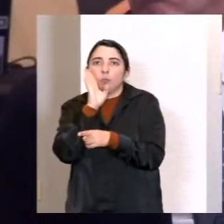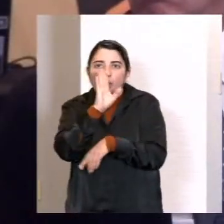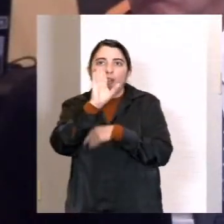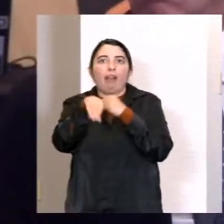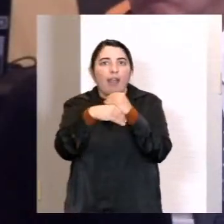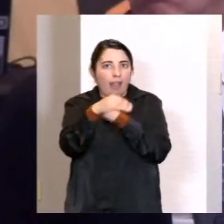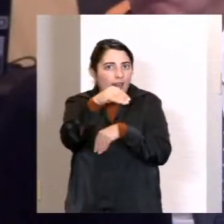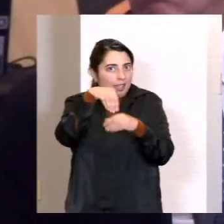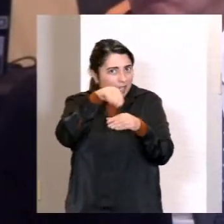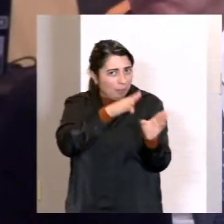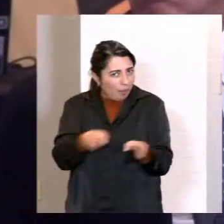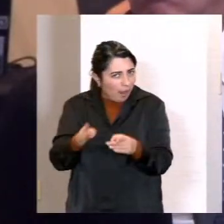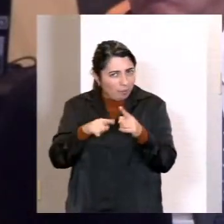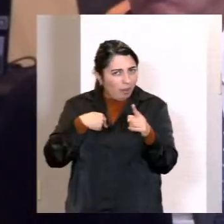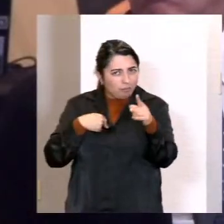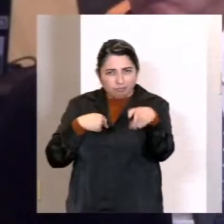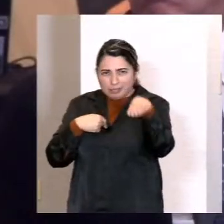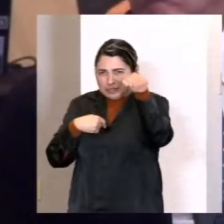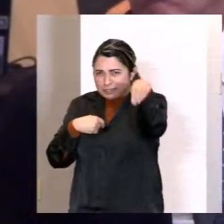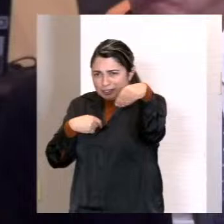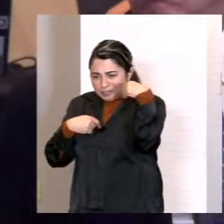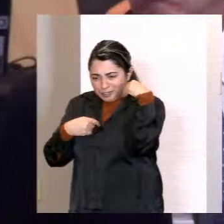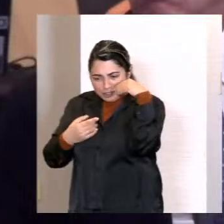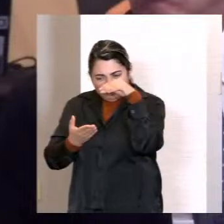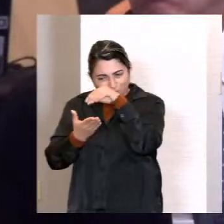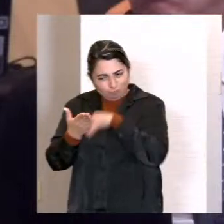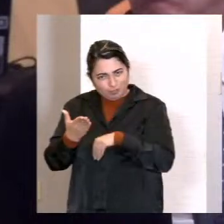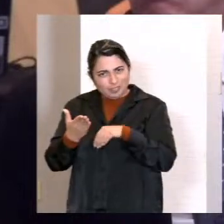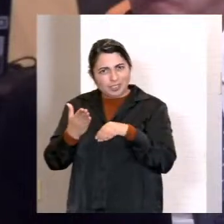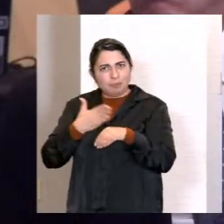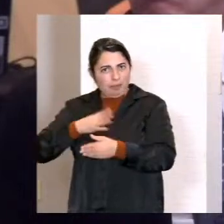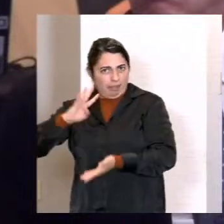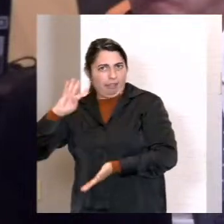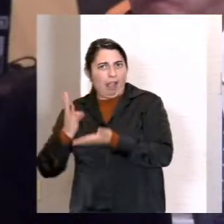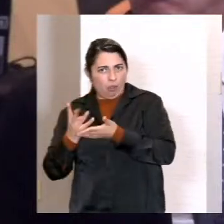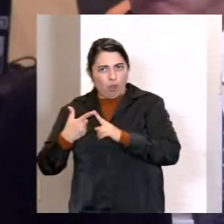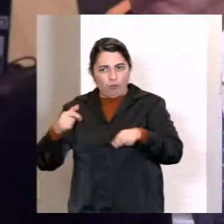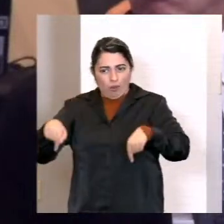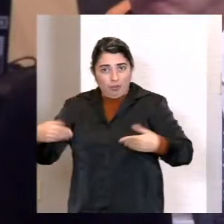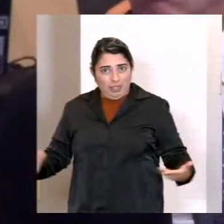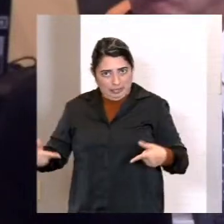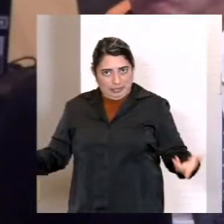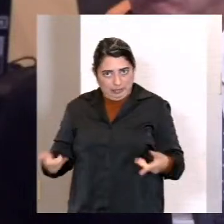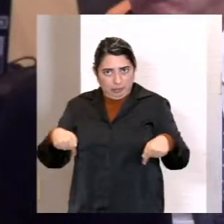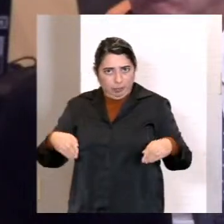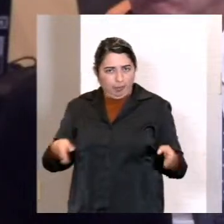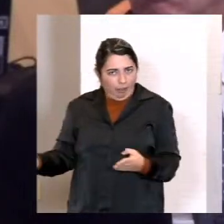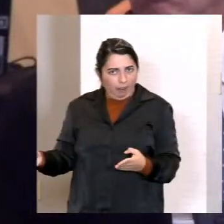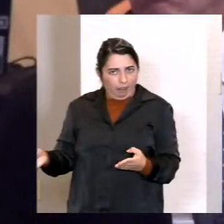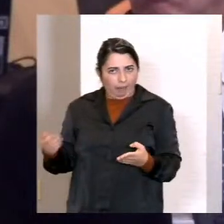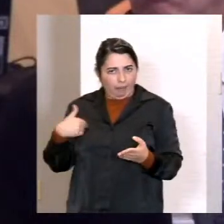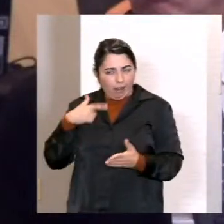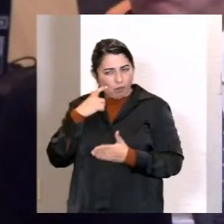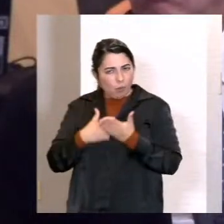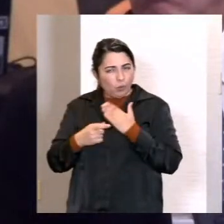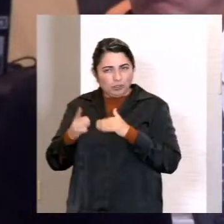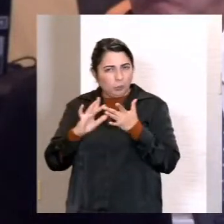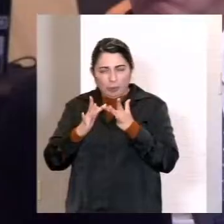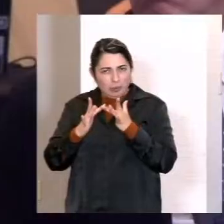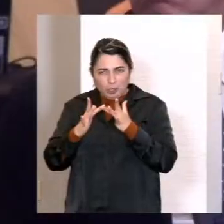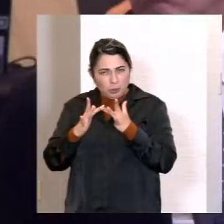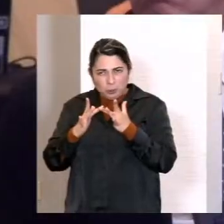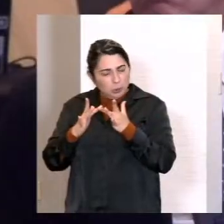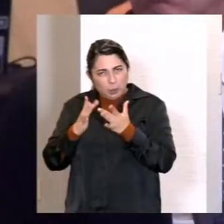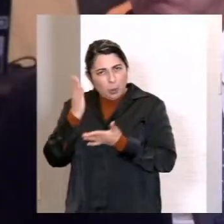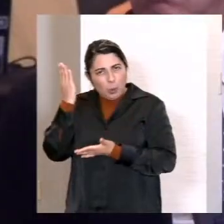that. Well, I didn't see it on, at least on the stuff that I downloaded. stuff that I could see on the website, I didn't